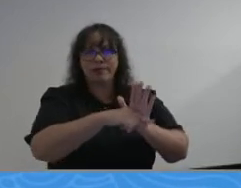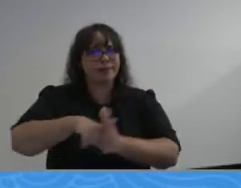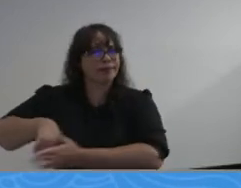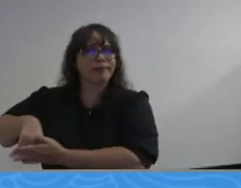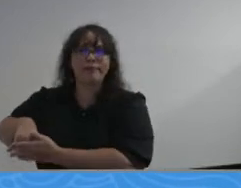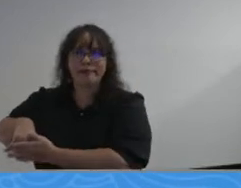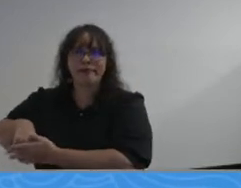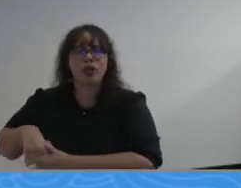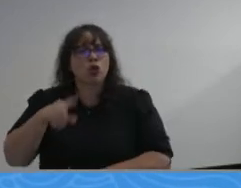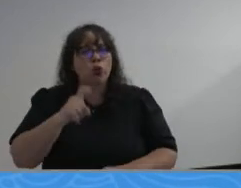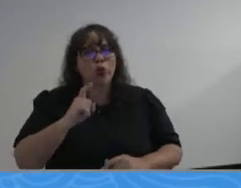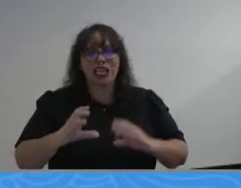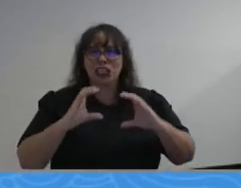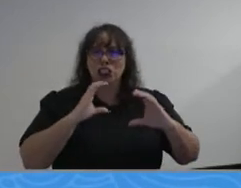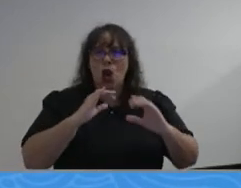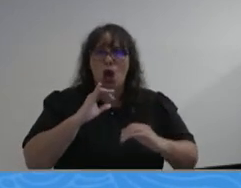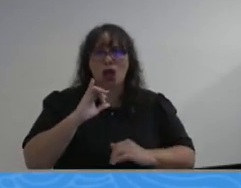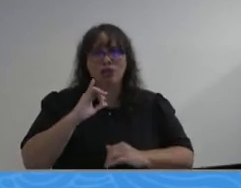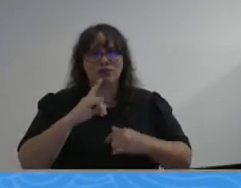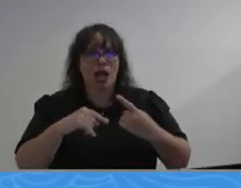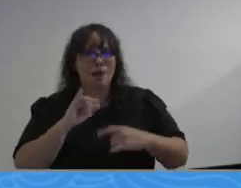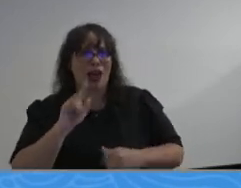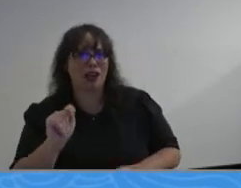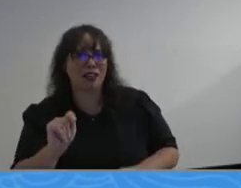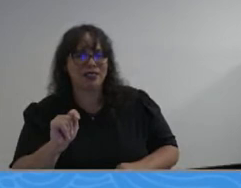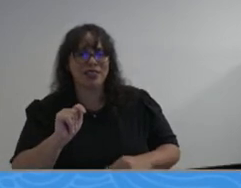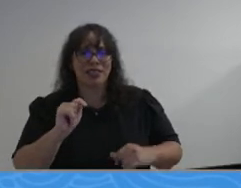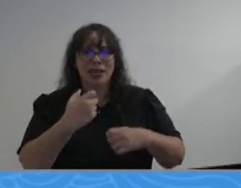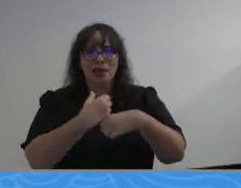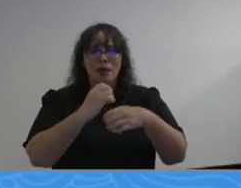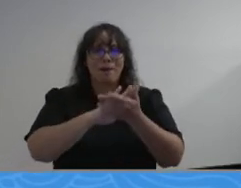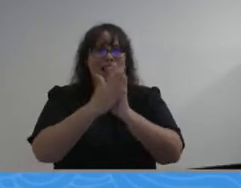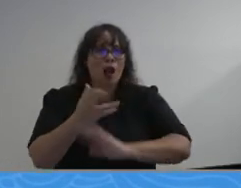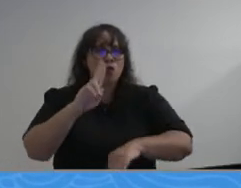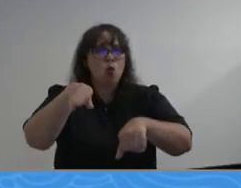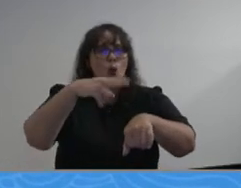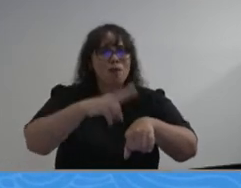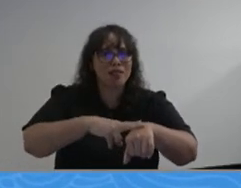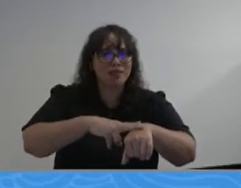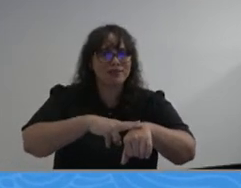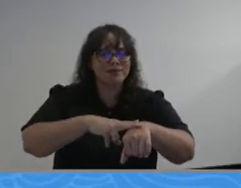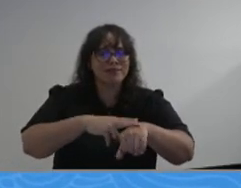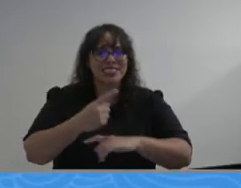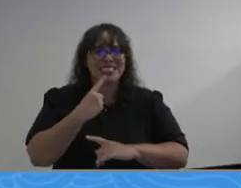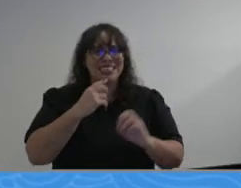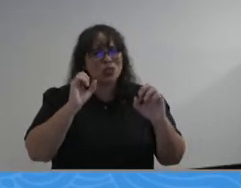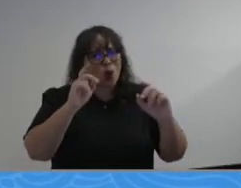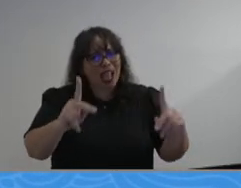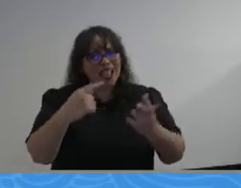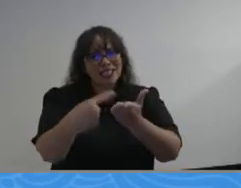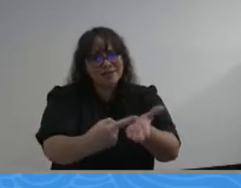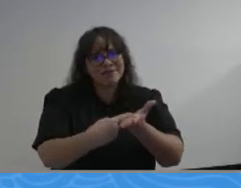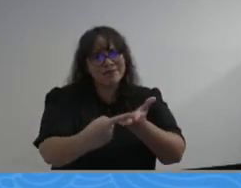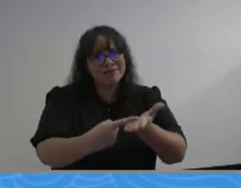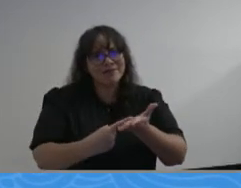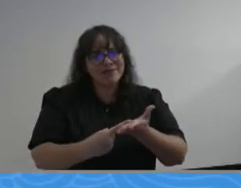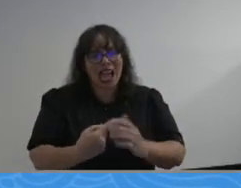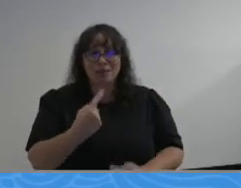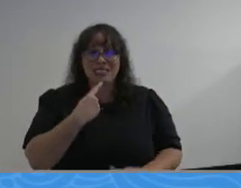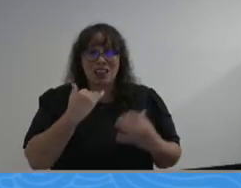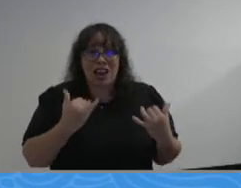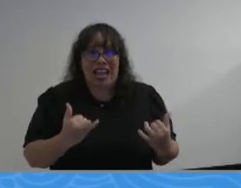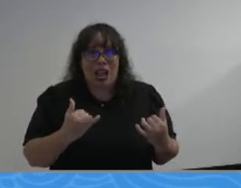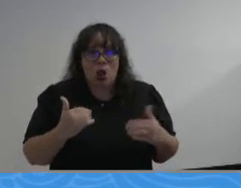about it. We're going to normalize it. We're going to say it's okay to say we're not okay. I raise that because in this moment, what we have seen is our young people have